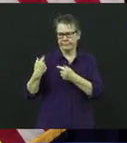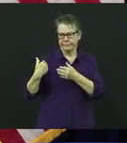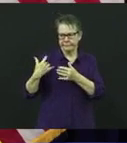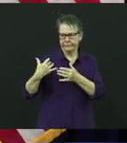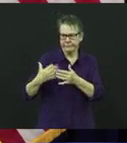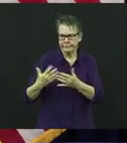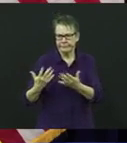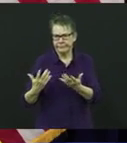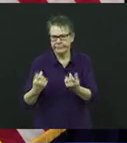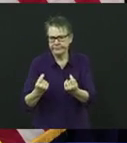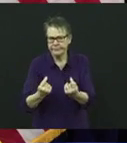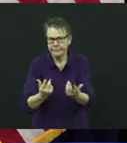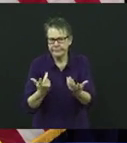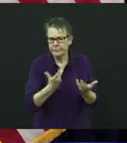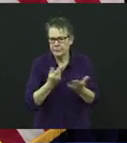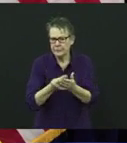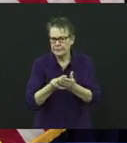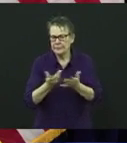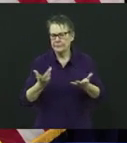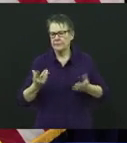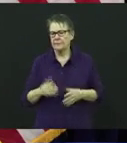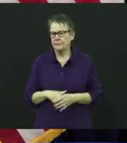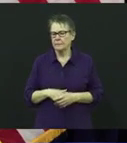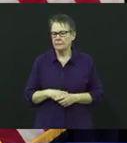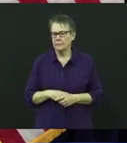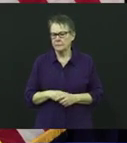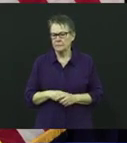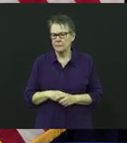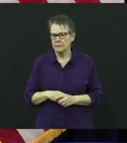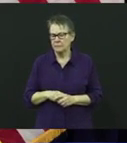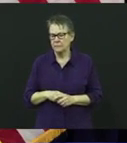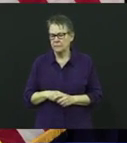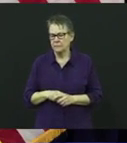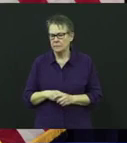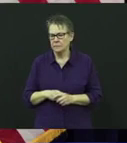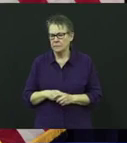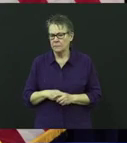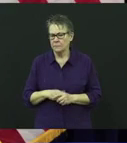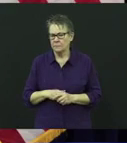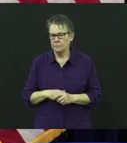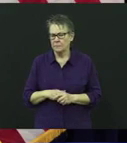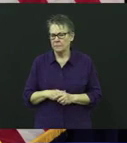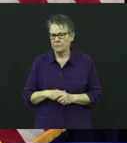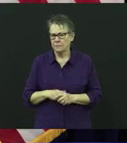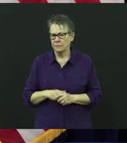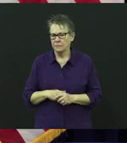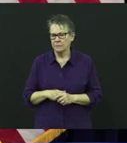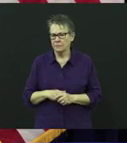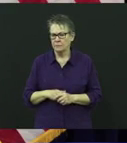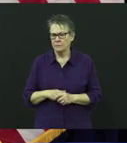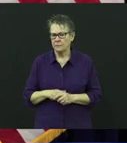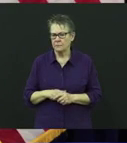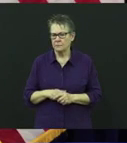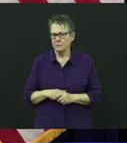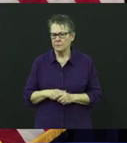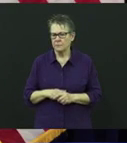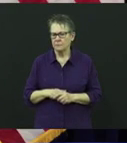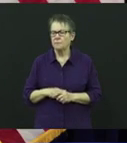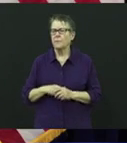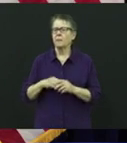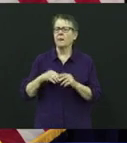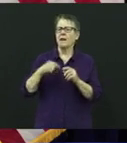that I think it was a 30-year-old man who is a Mexican national. ICE said he tested positive. He was in the Bergen County